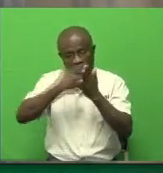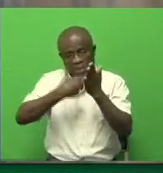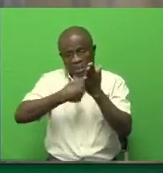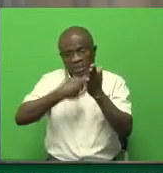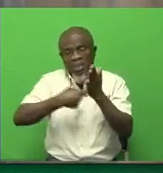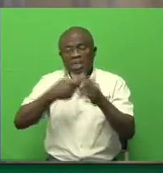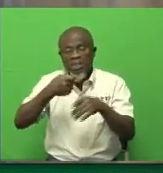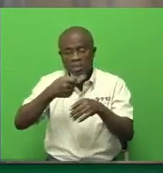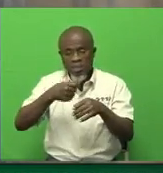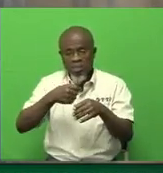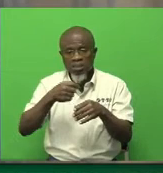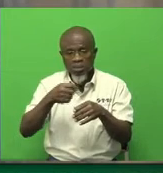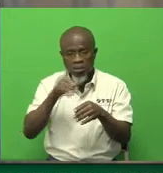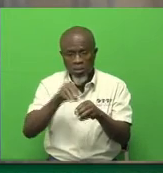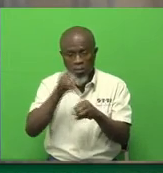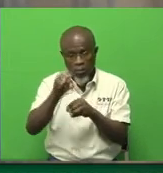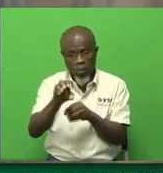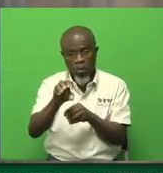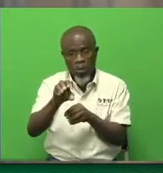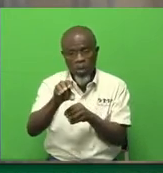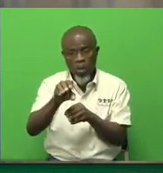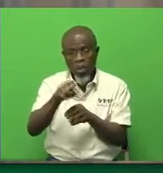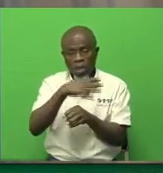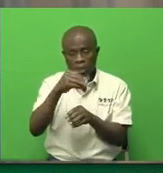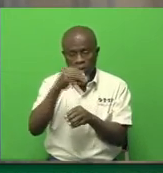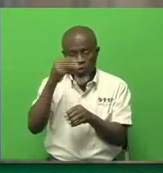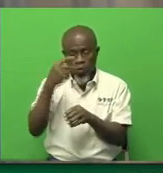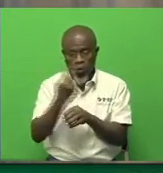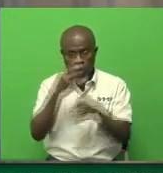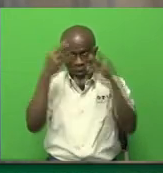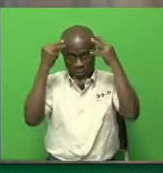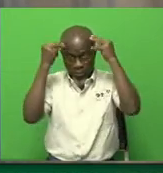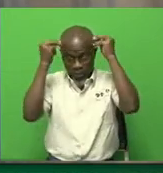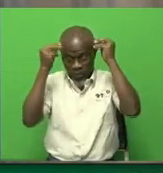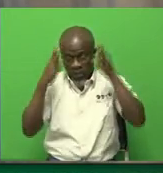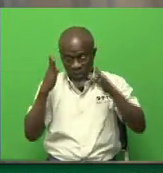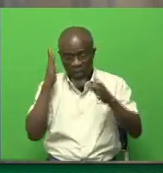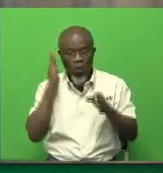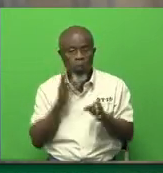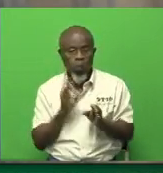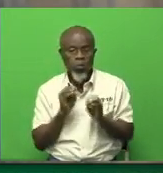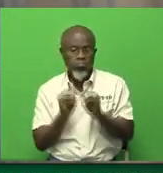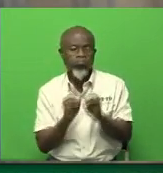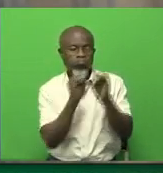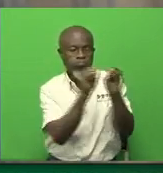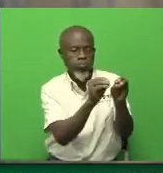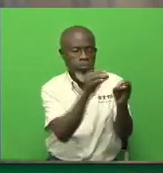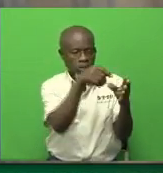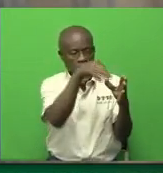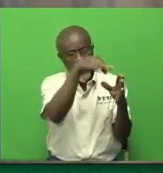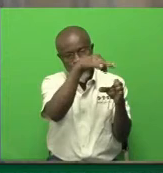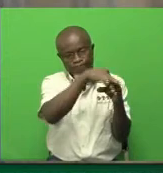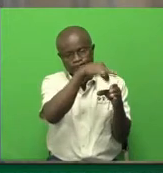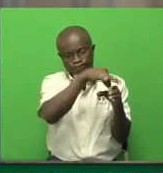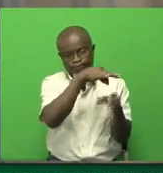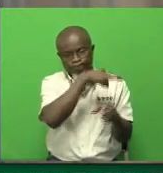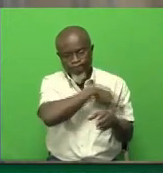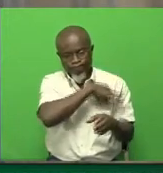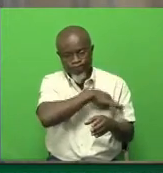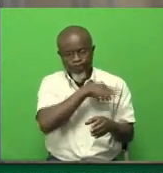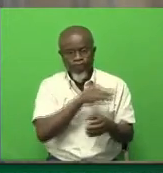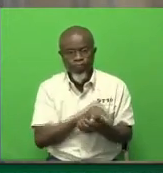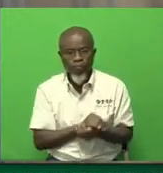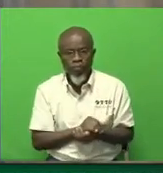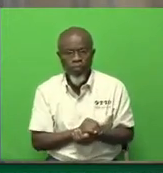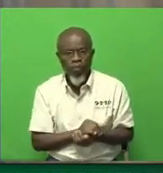are paid out of The Minister's share of production therefore this change to the PPT regime will have little or no